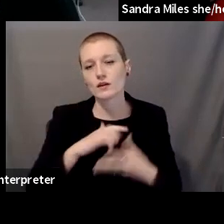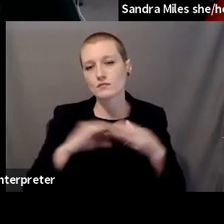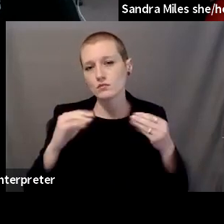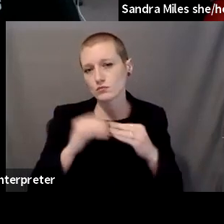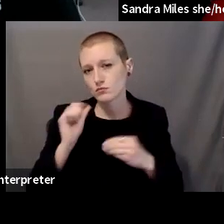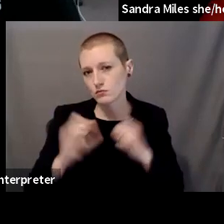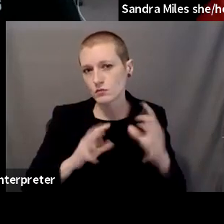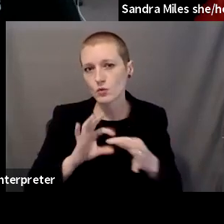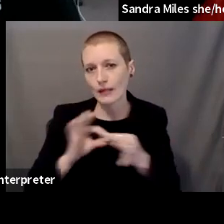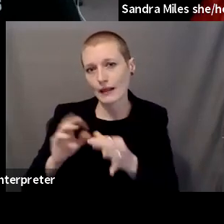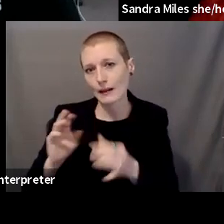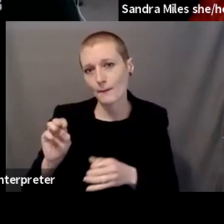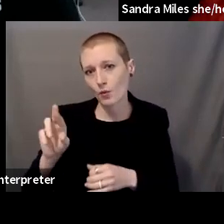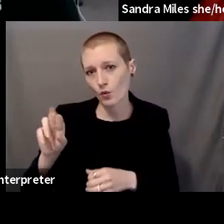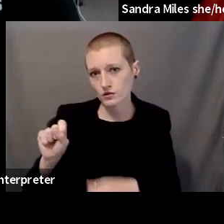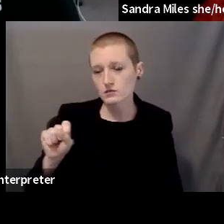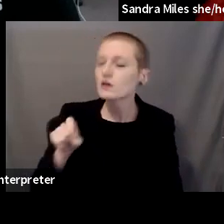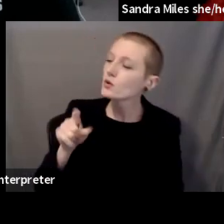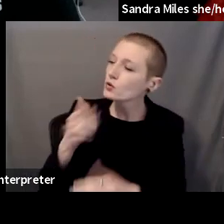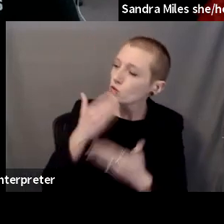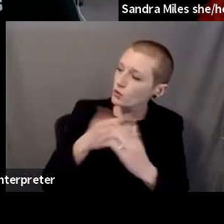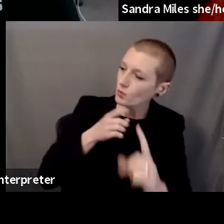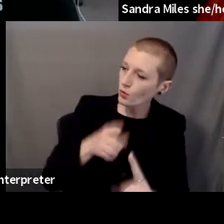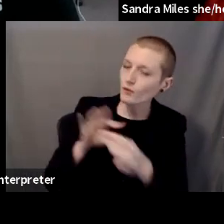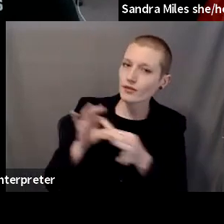And I mean, you bring up a good point, even with the question,